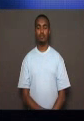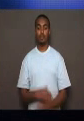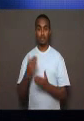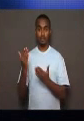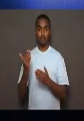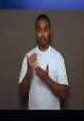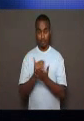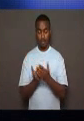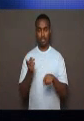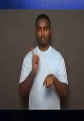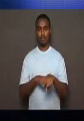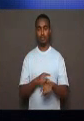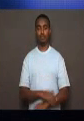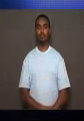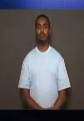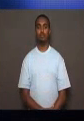Let's get back to our lesson.